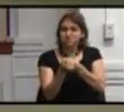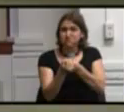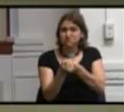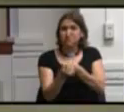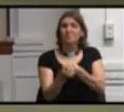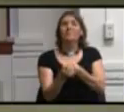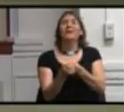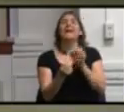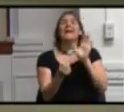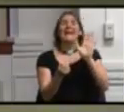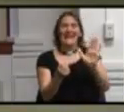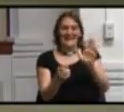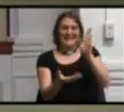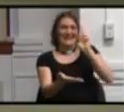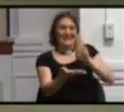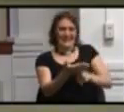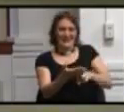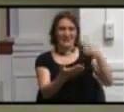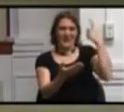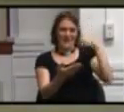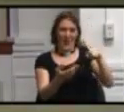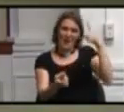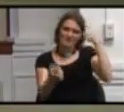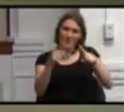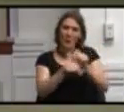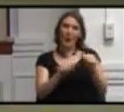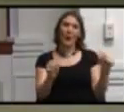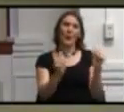ratify the interim town manager's